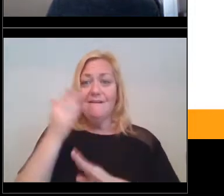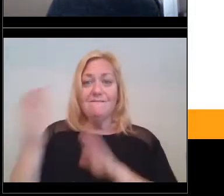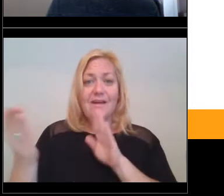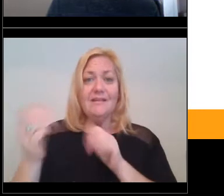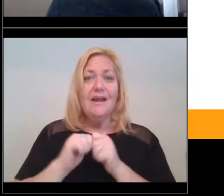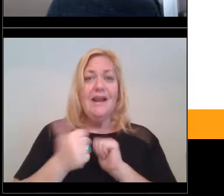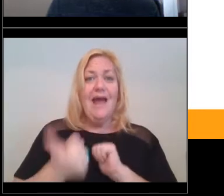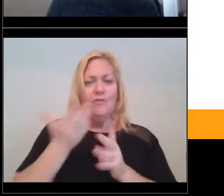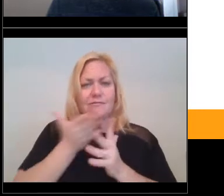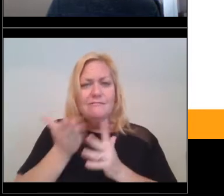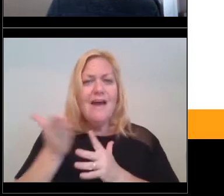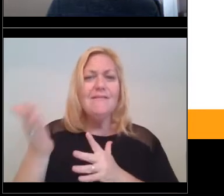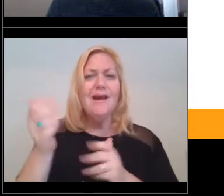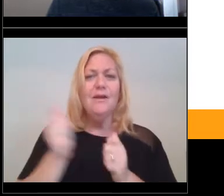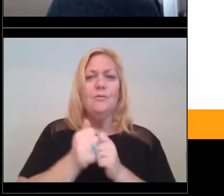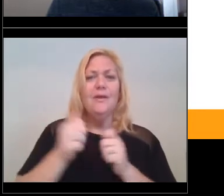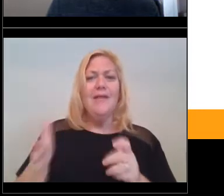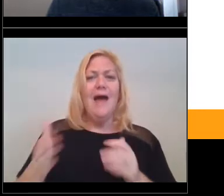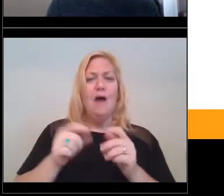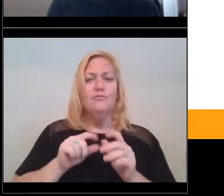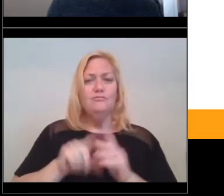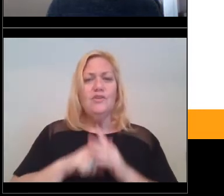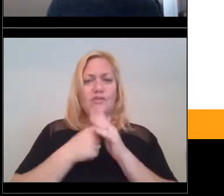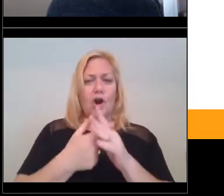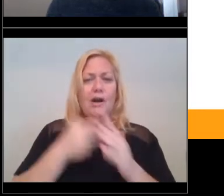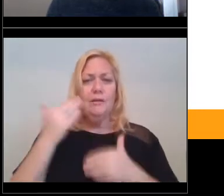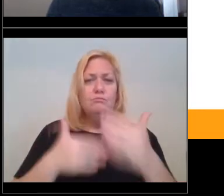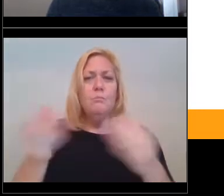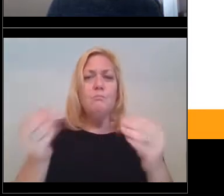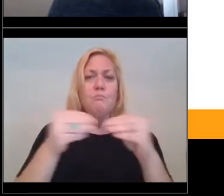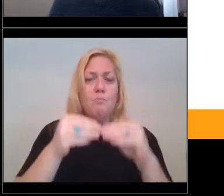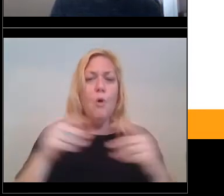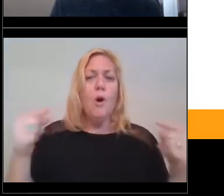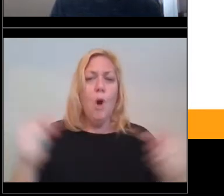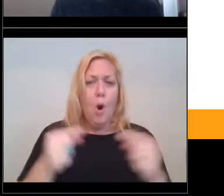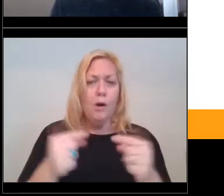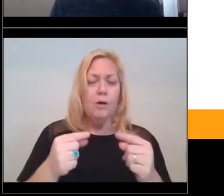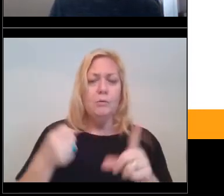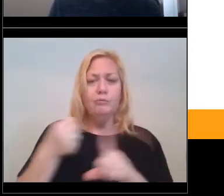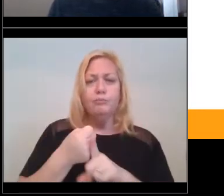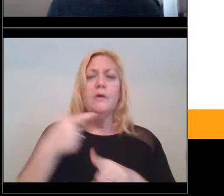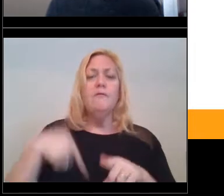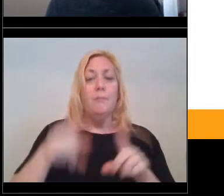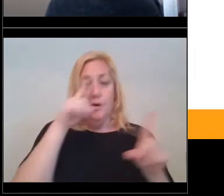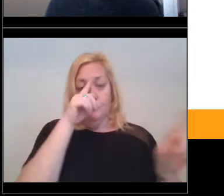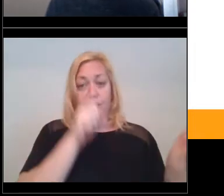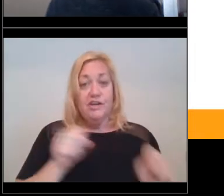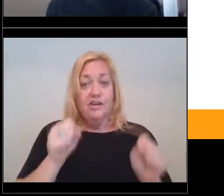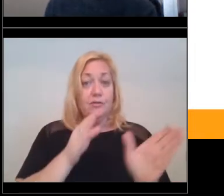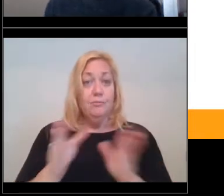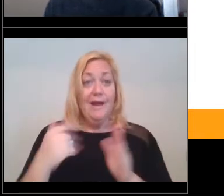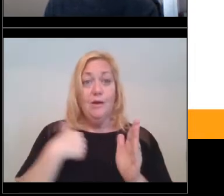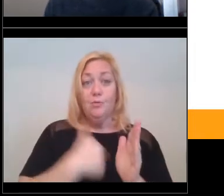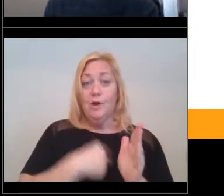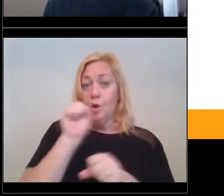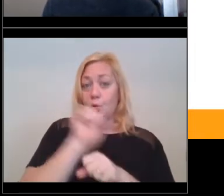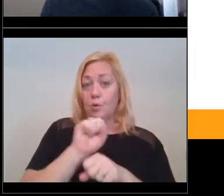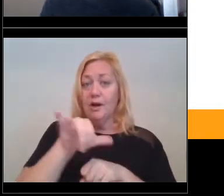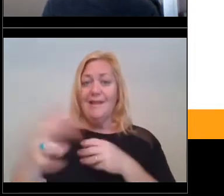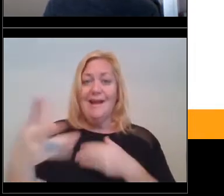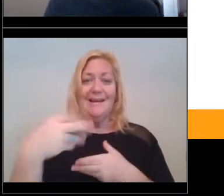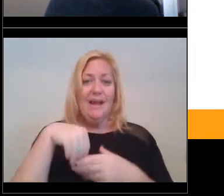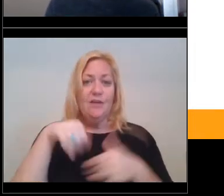to navigate, again, without perpetuating that harm. So from our strategic plan, we're working on that engagement effort